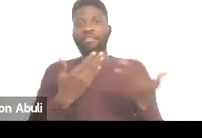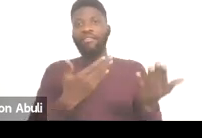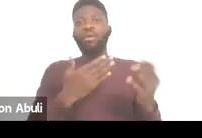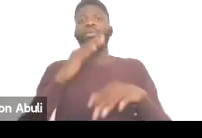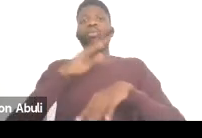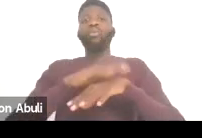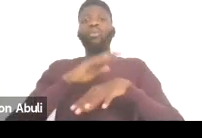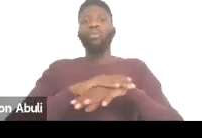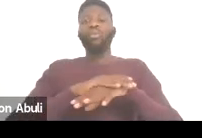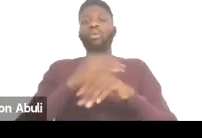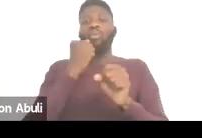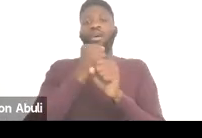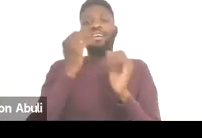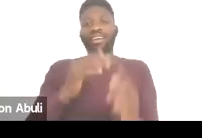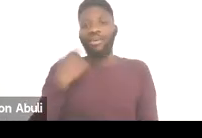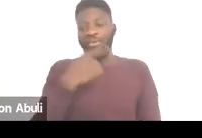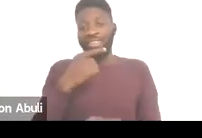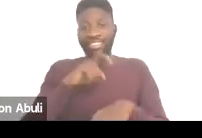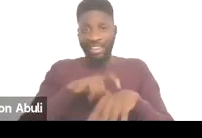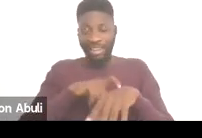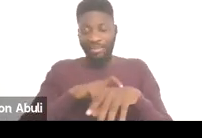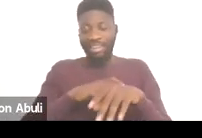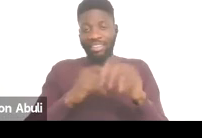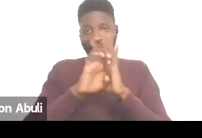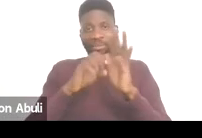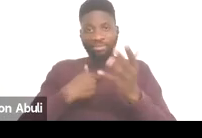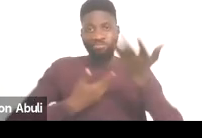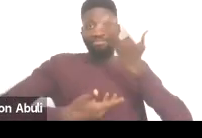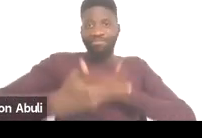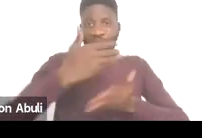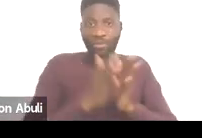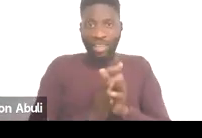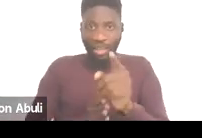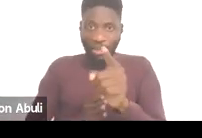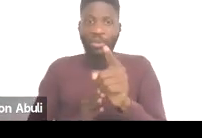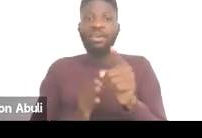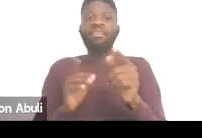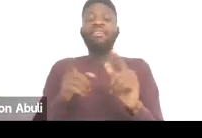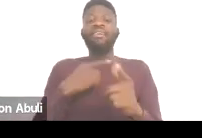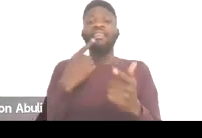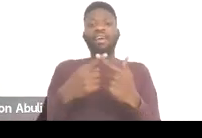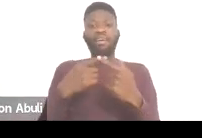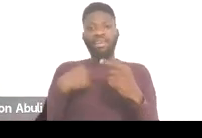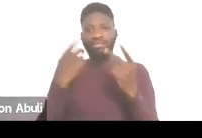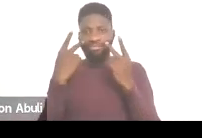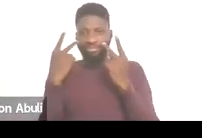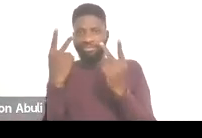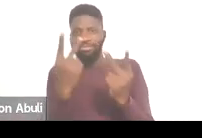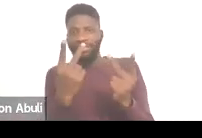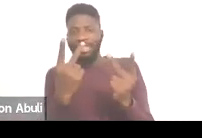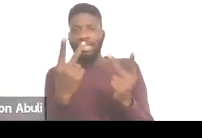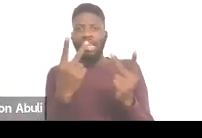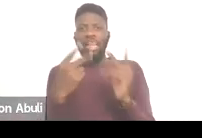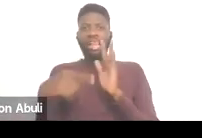Because one, if I interact with you from the onset and I realize you're a very